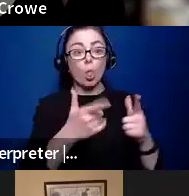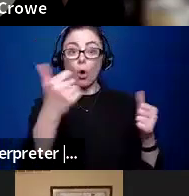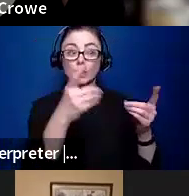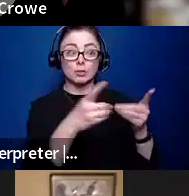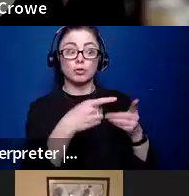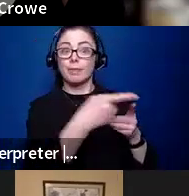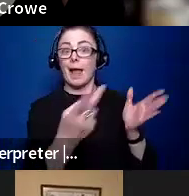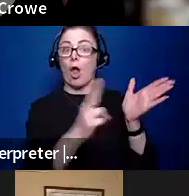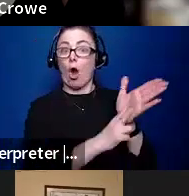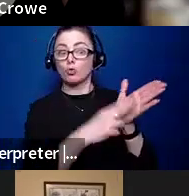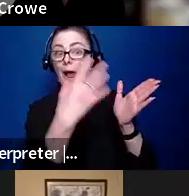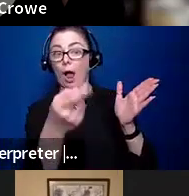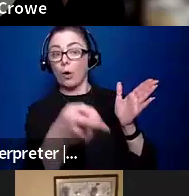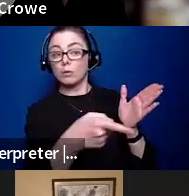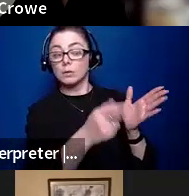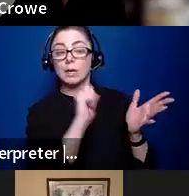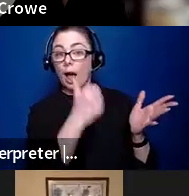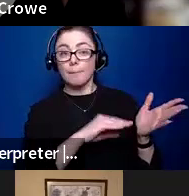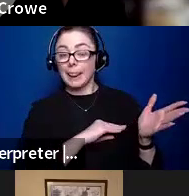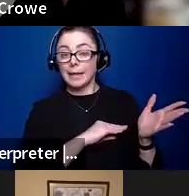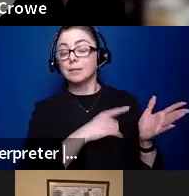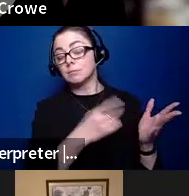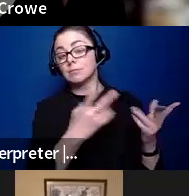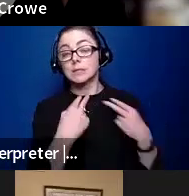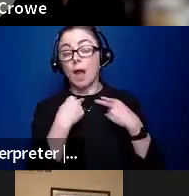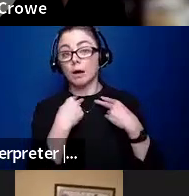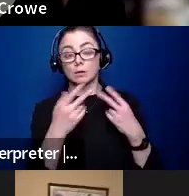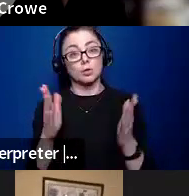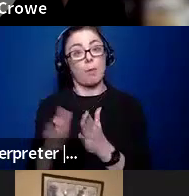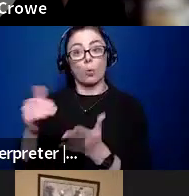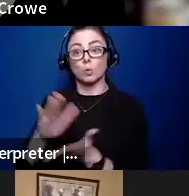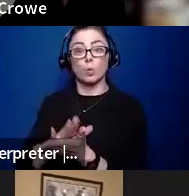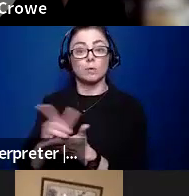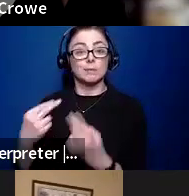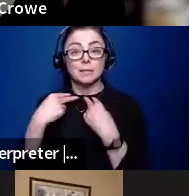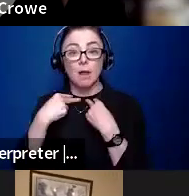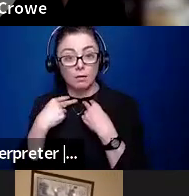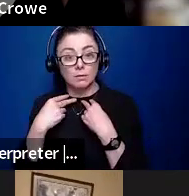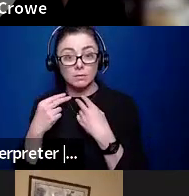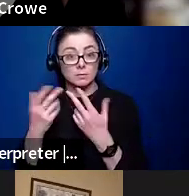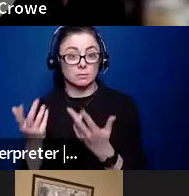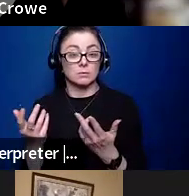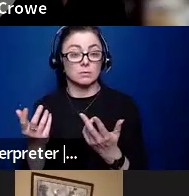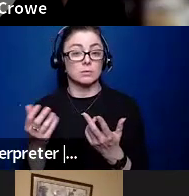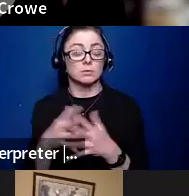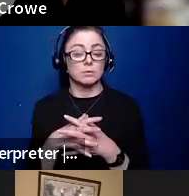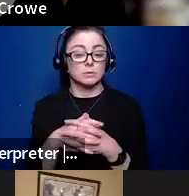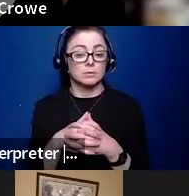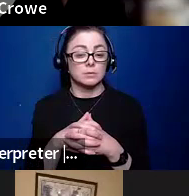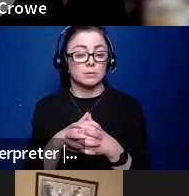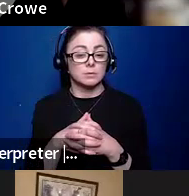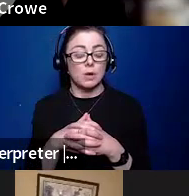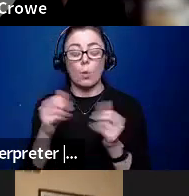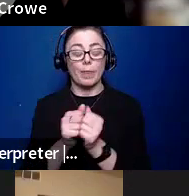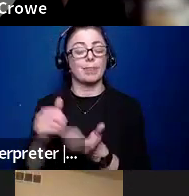and they're displeased, they're stuck, which means that the smaller schools are stuck with this least amount. So or this